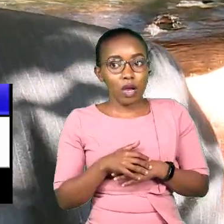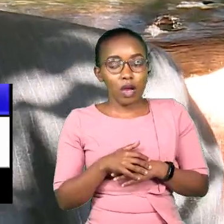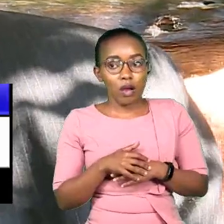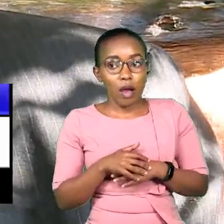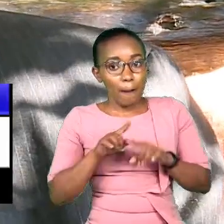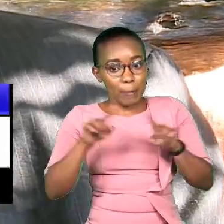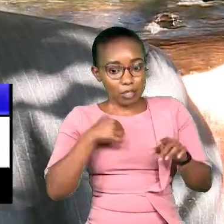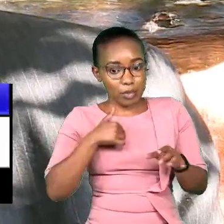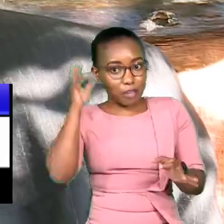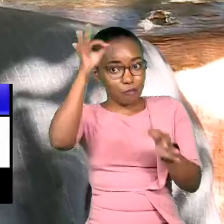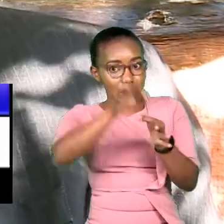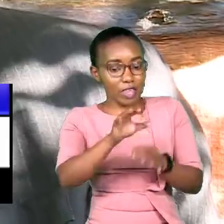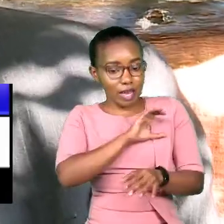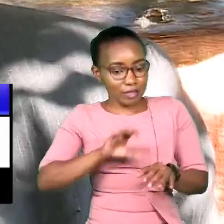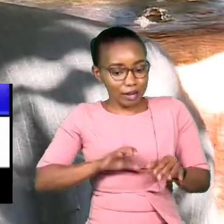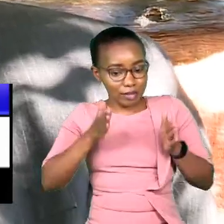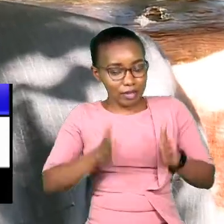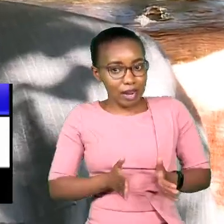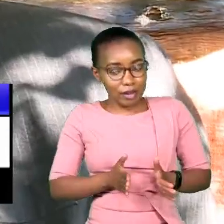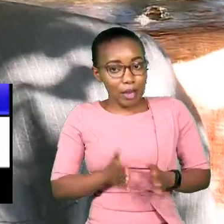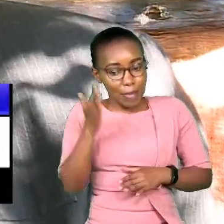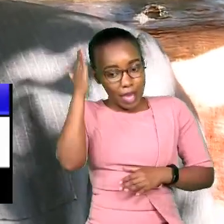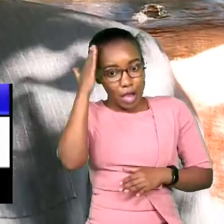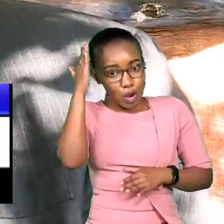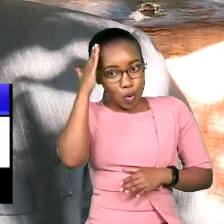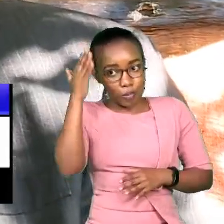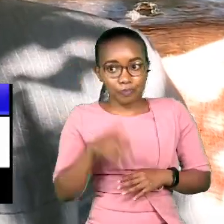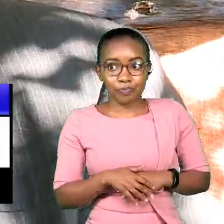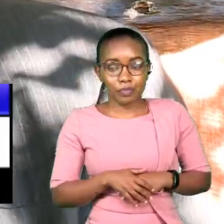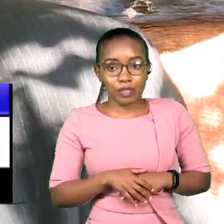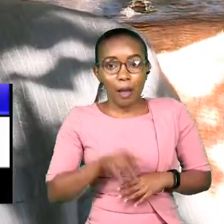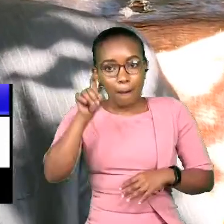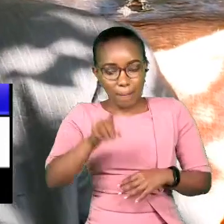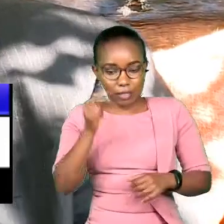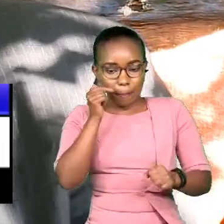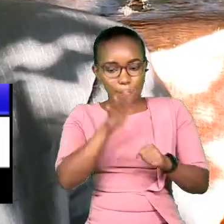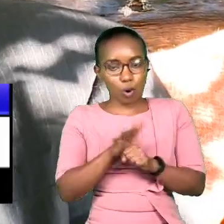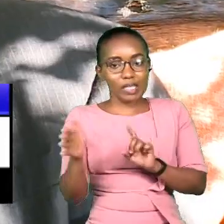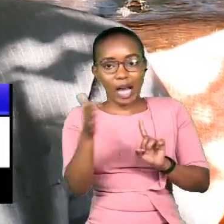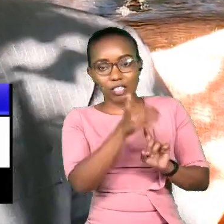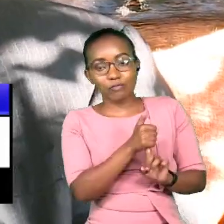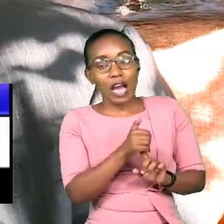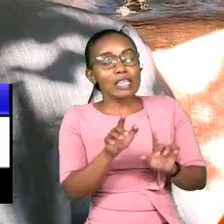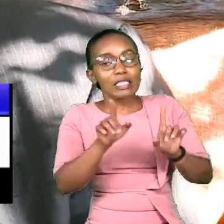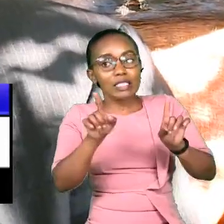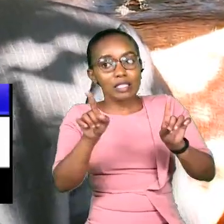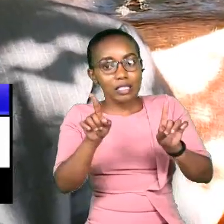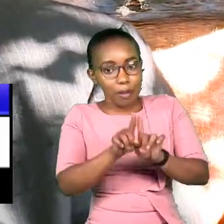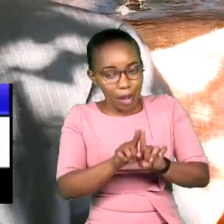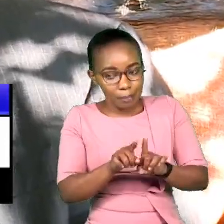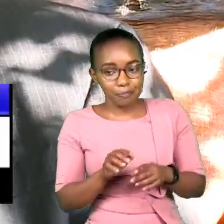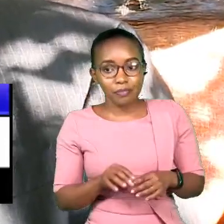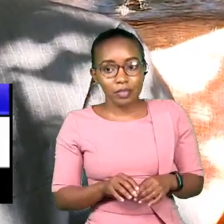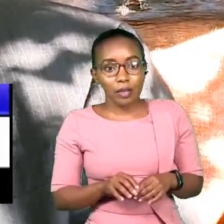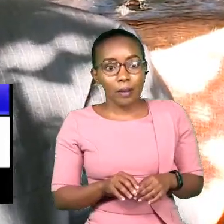faith as a Christian has informed me that I need to be a man of my word. It has also informed me that